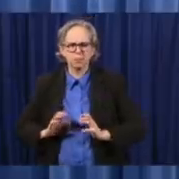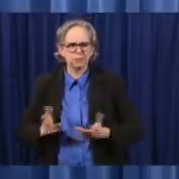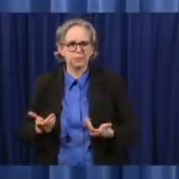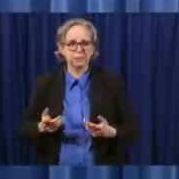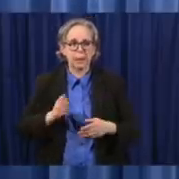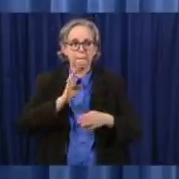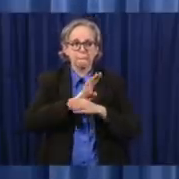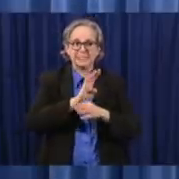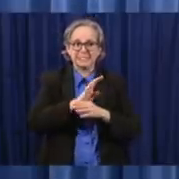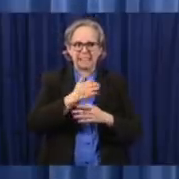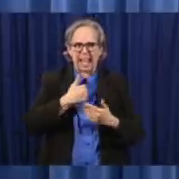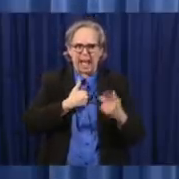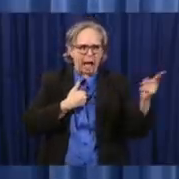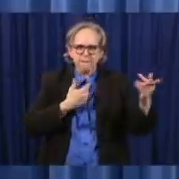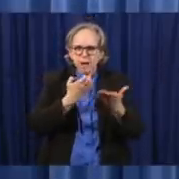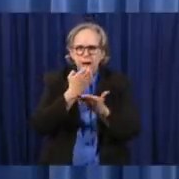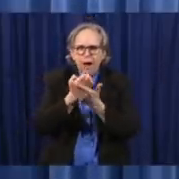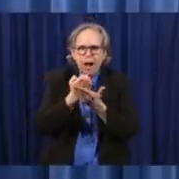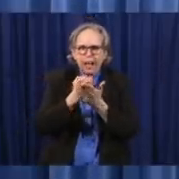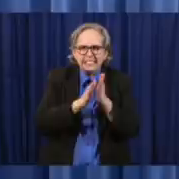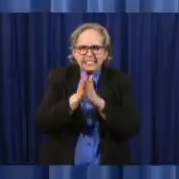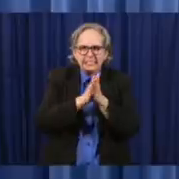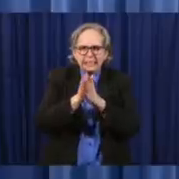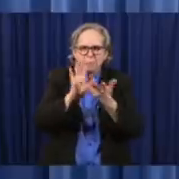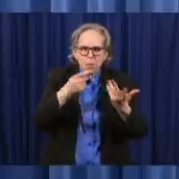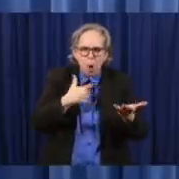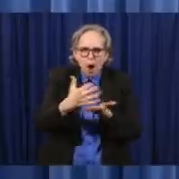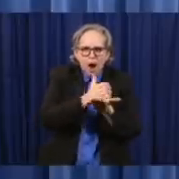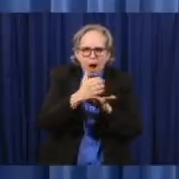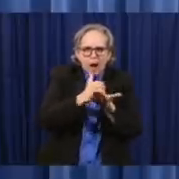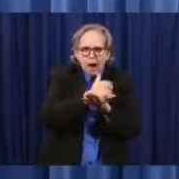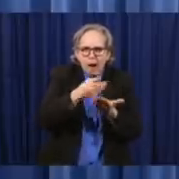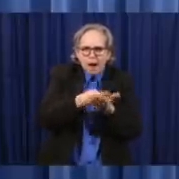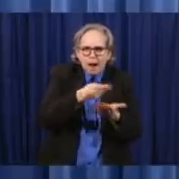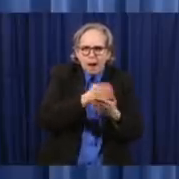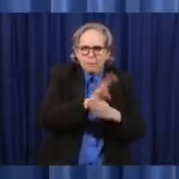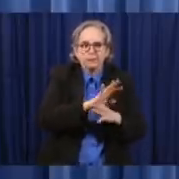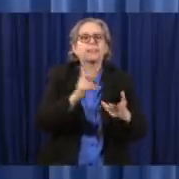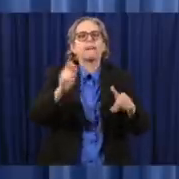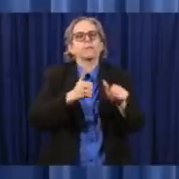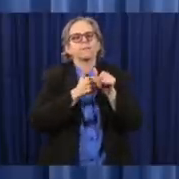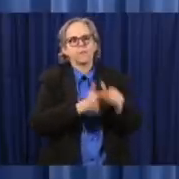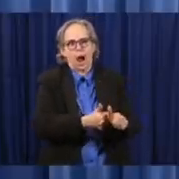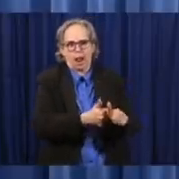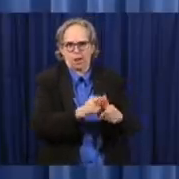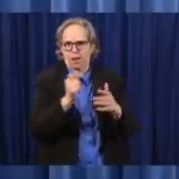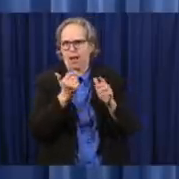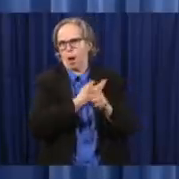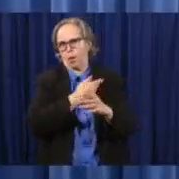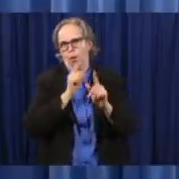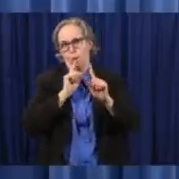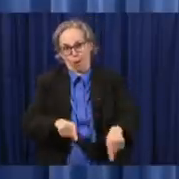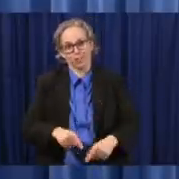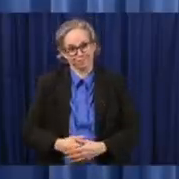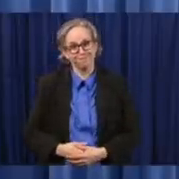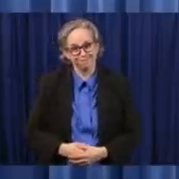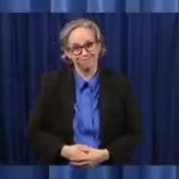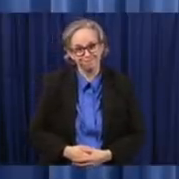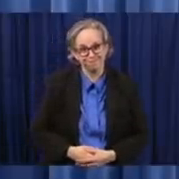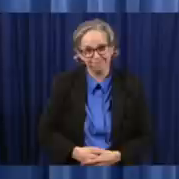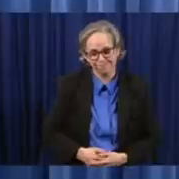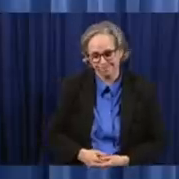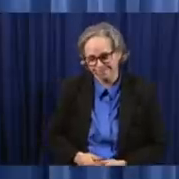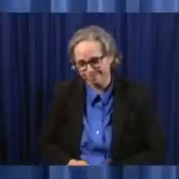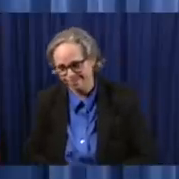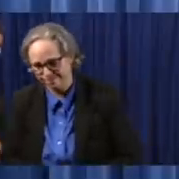business practice to do this, as well as the mandates that we have set down. This is Jackie Borchert from